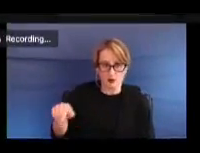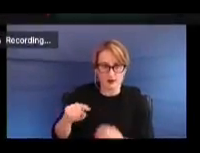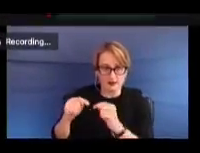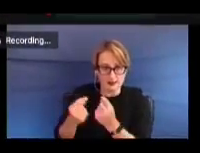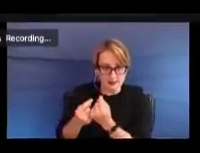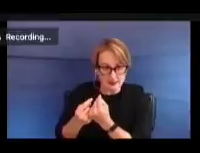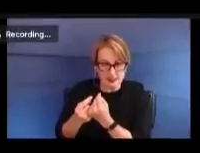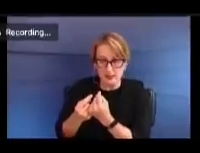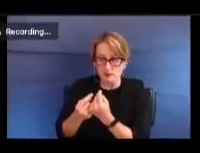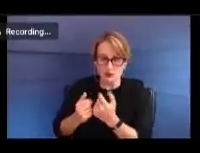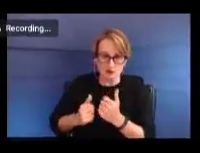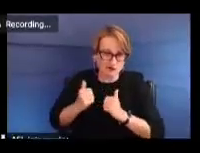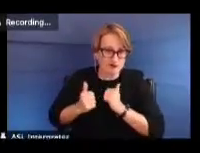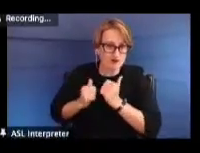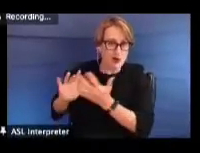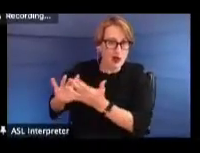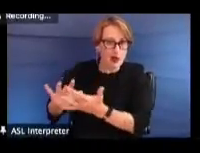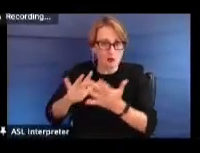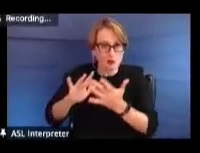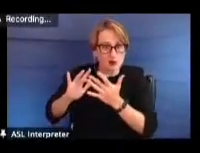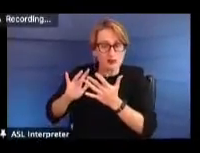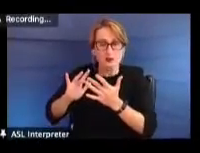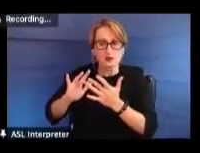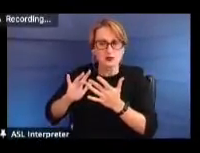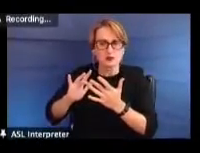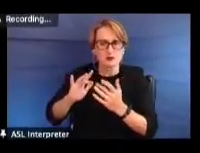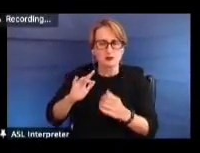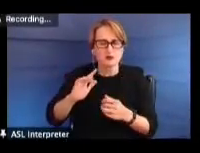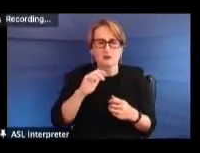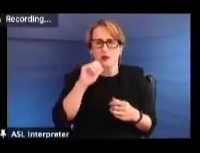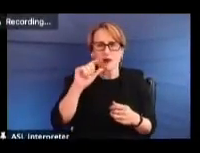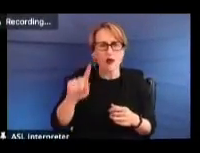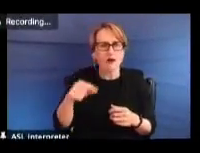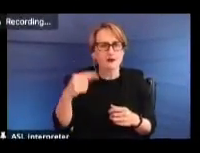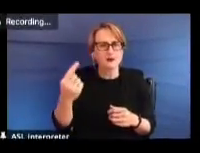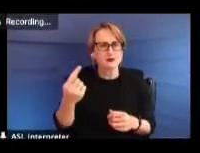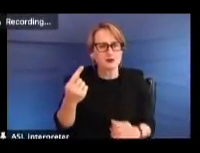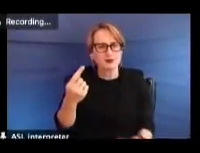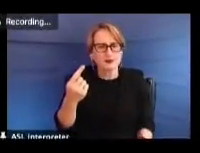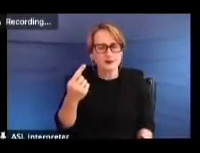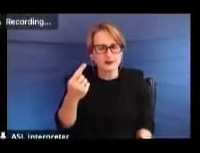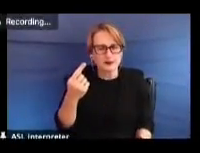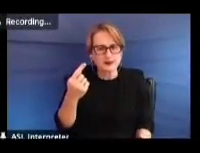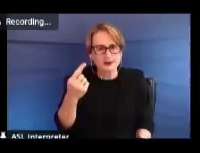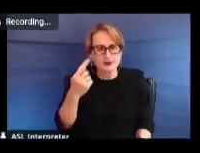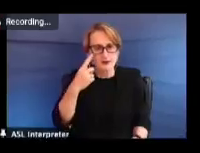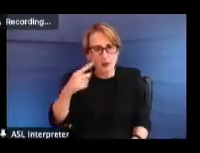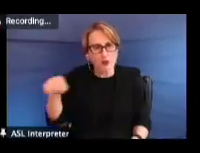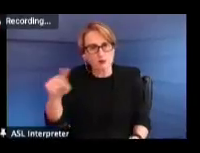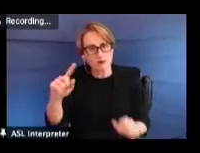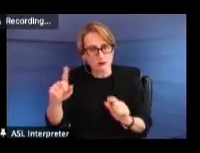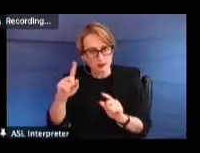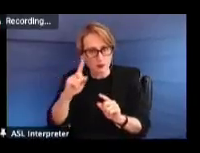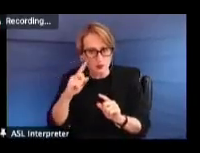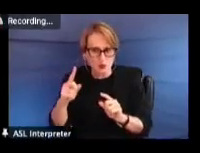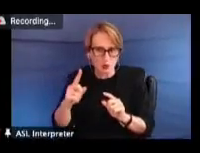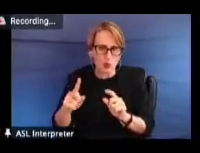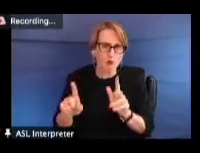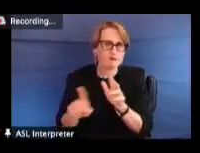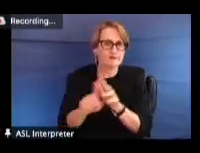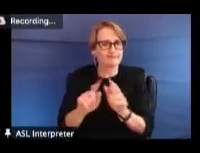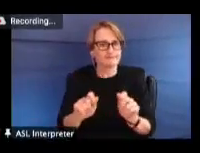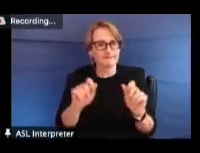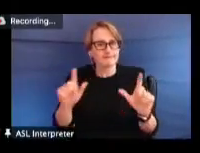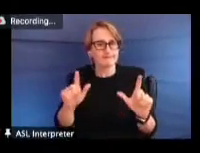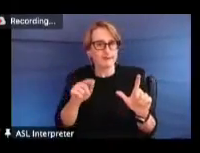to make not just outreach to do the, come to the meetings, but we've always said the